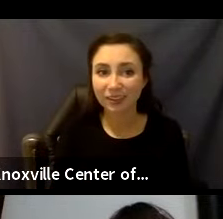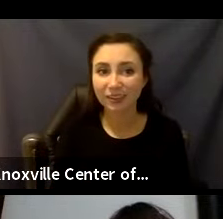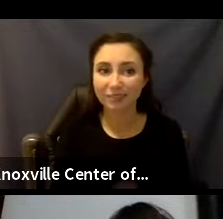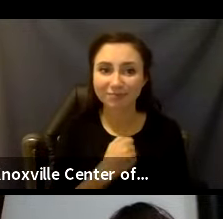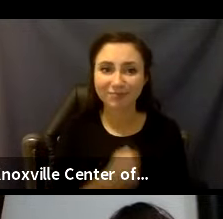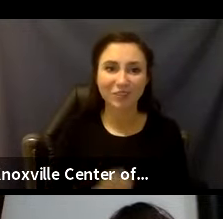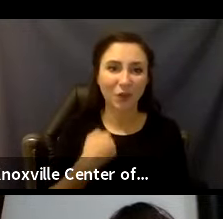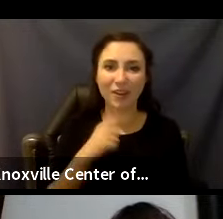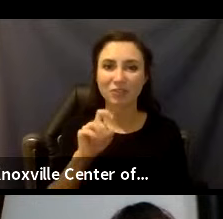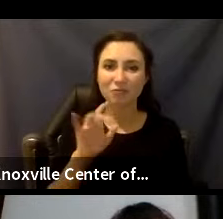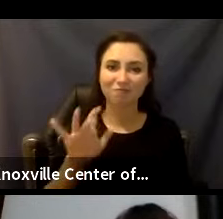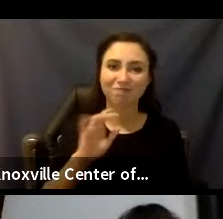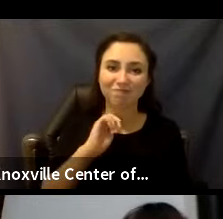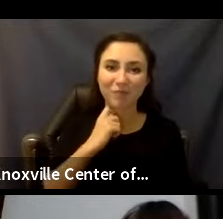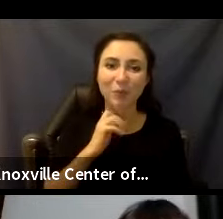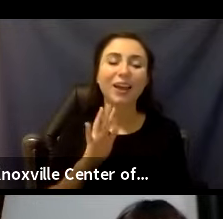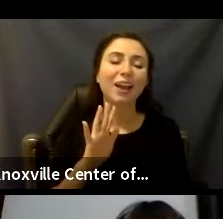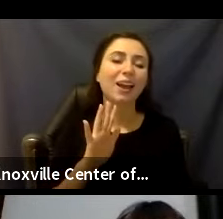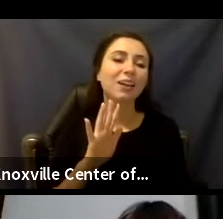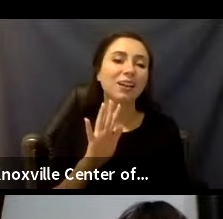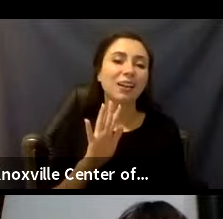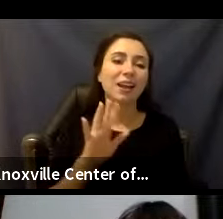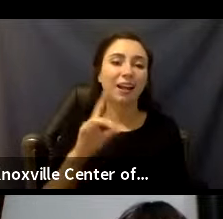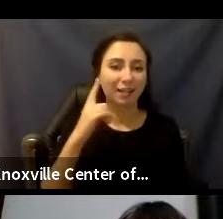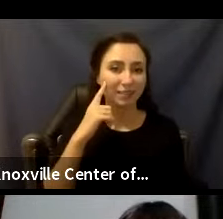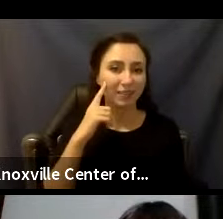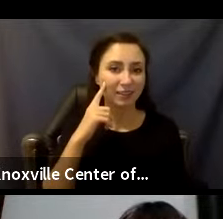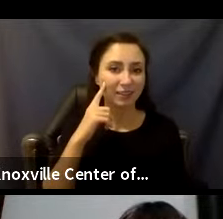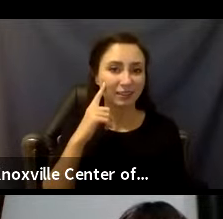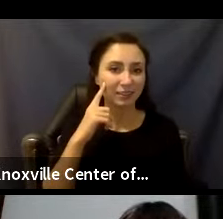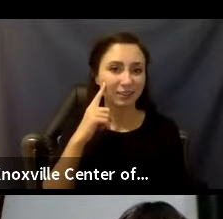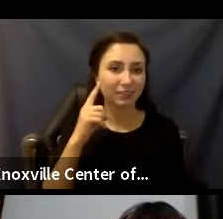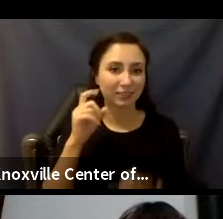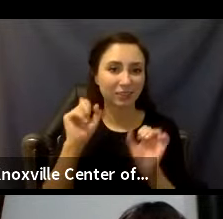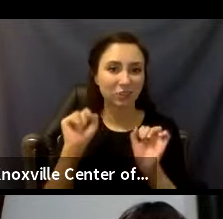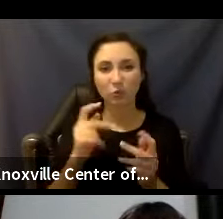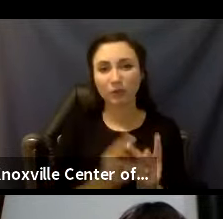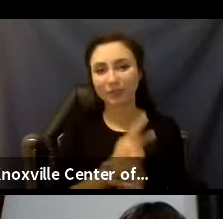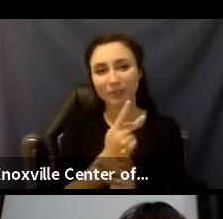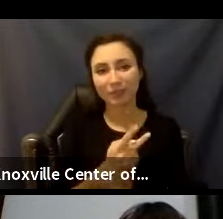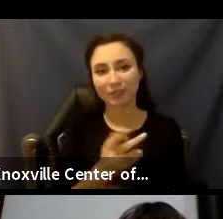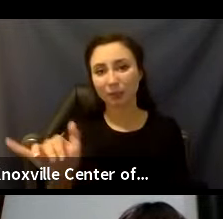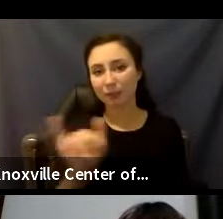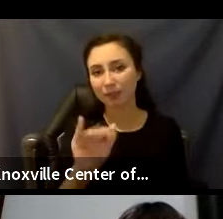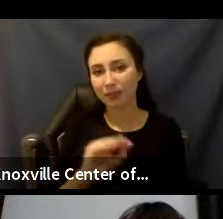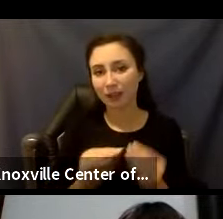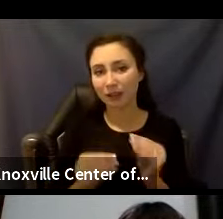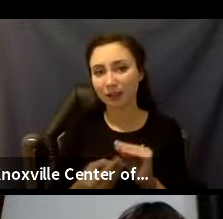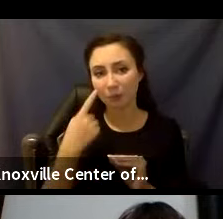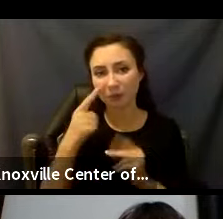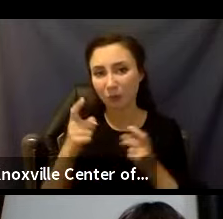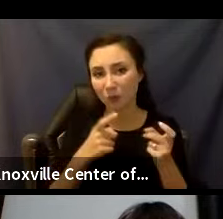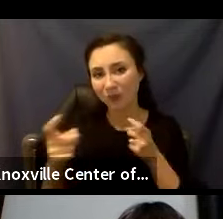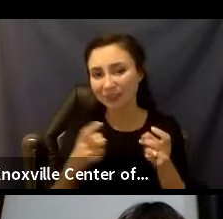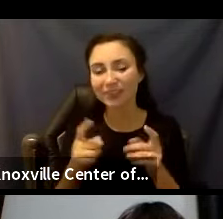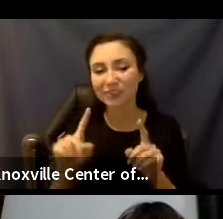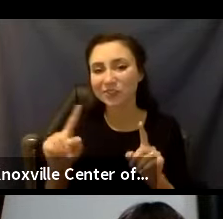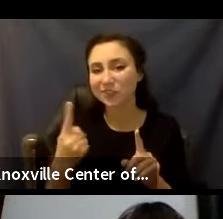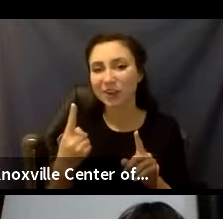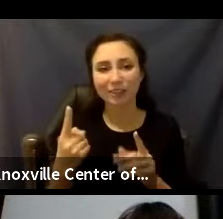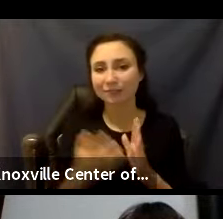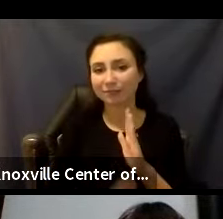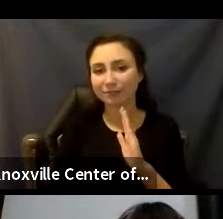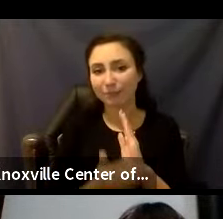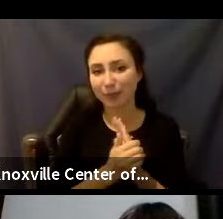Sorry, I had to find my unmute button there. I think you can keep the same number for the regulation and just amend it